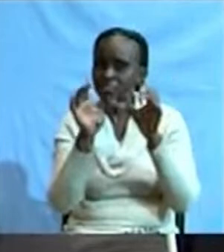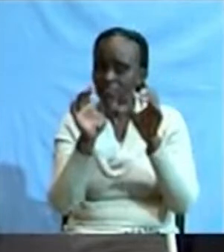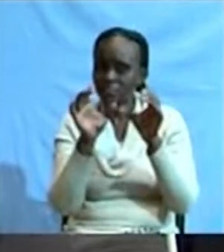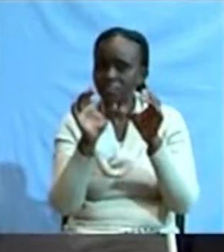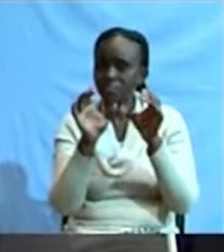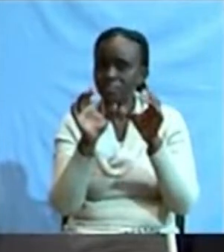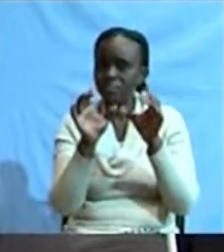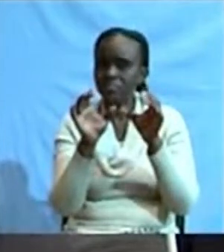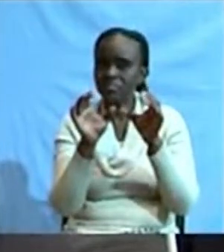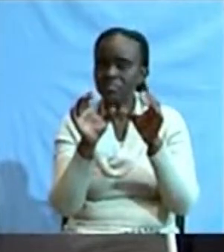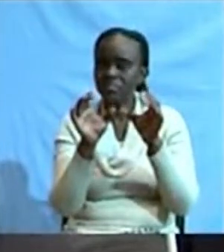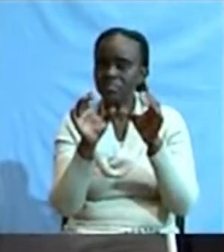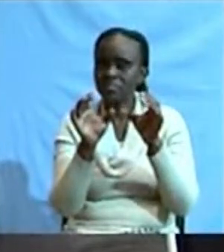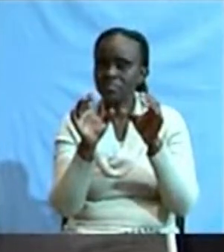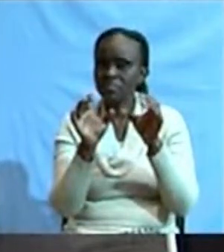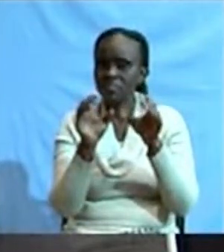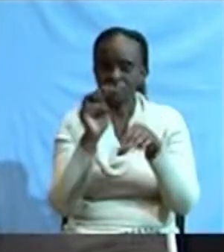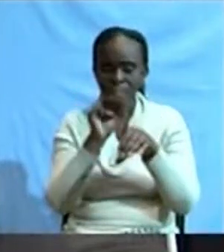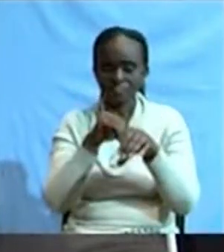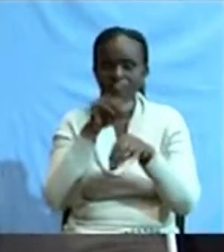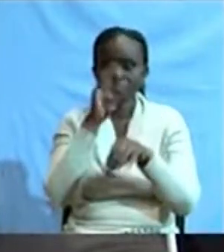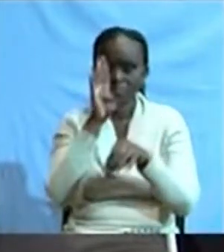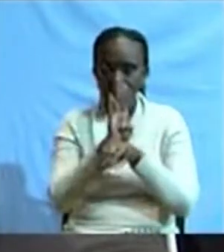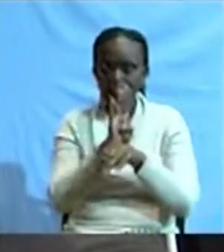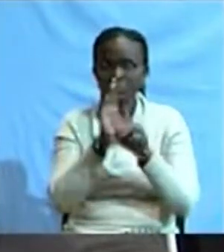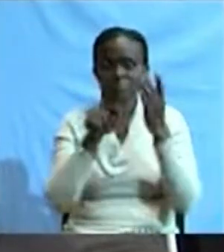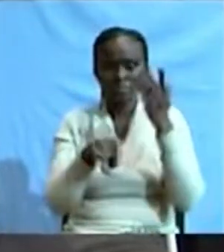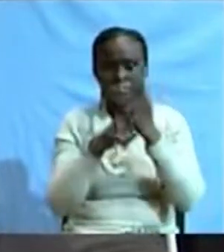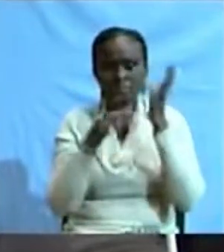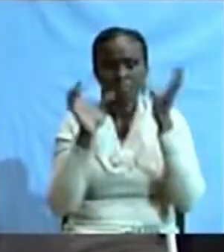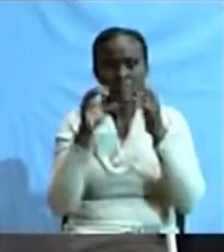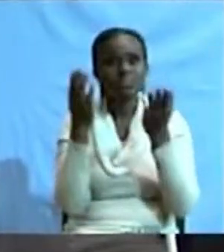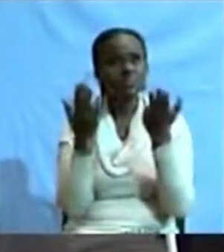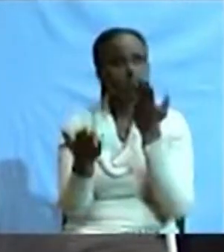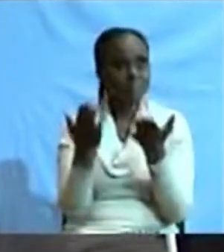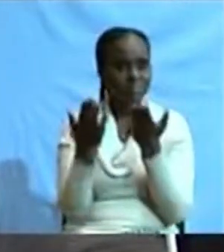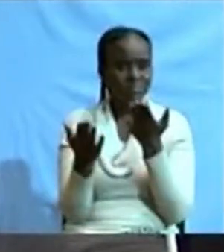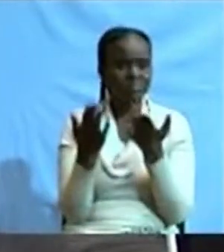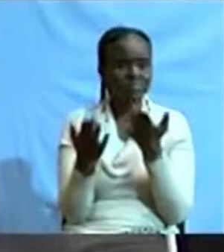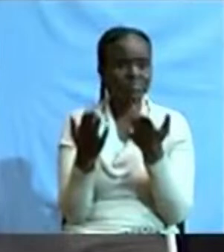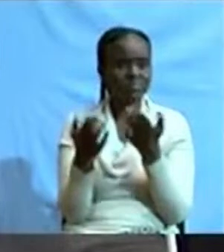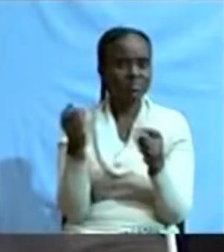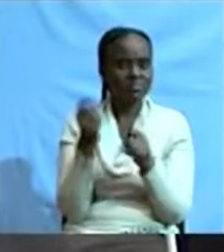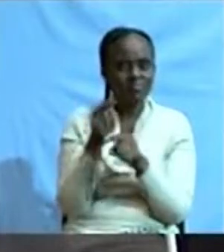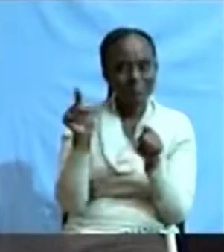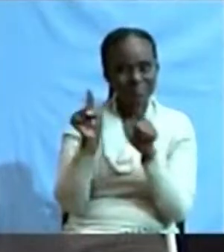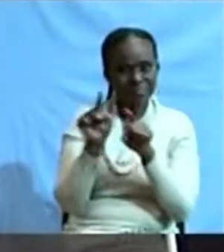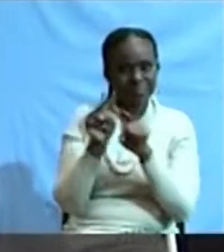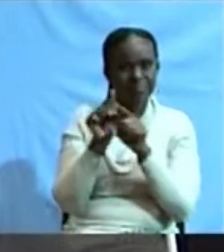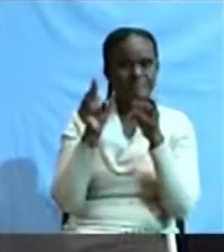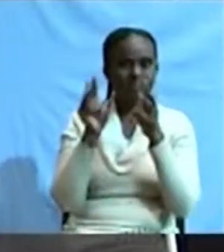can be Mbala Town Council, so that maybe from the said,